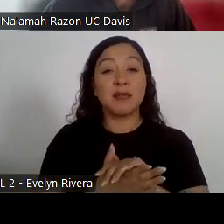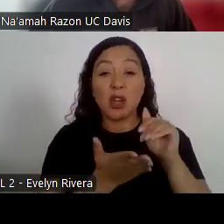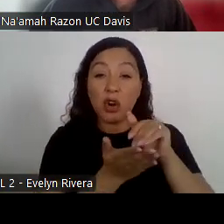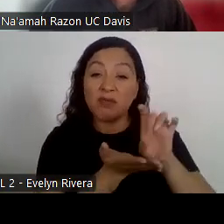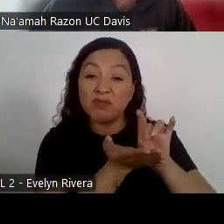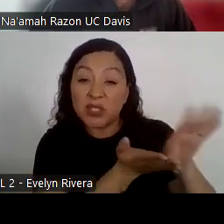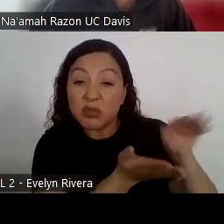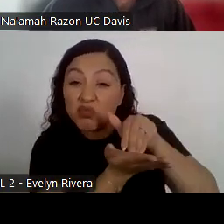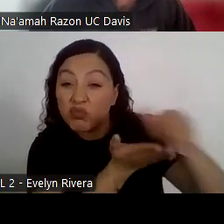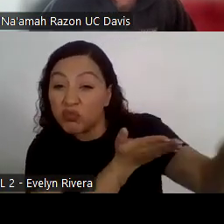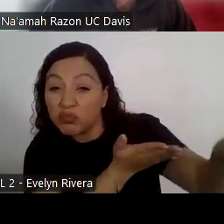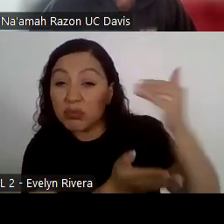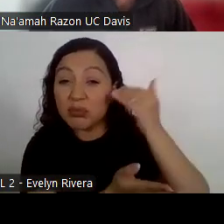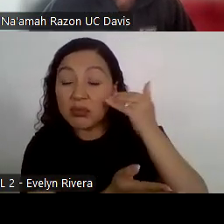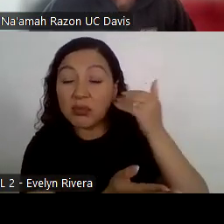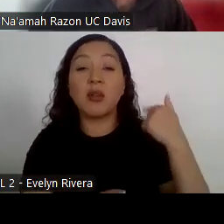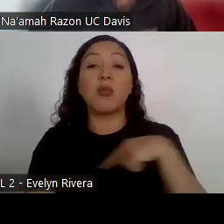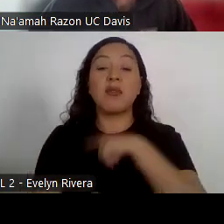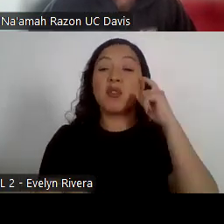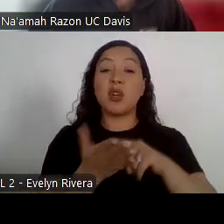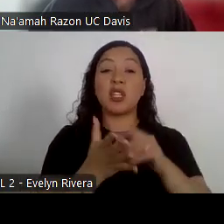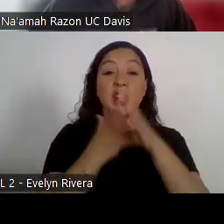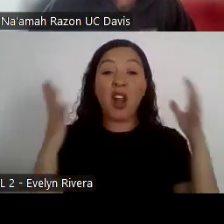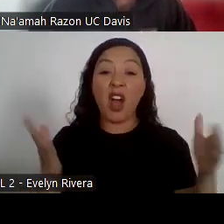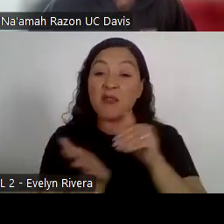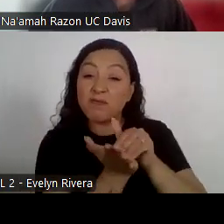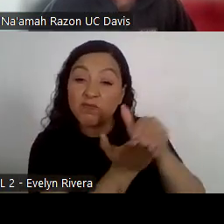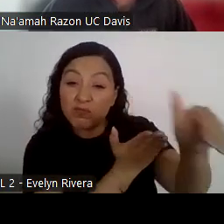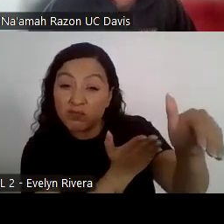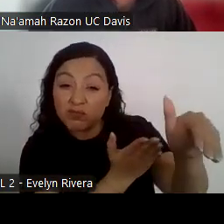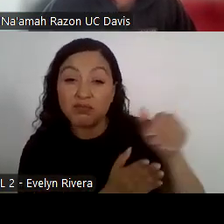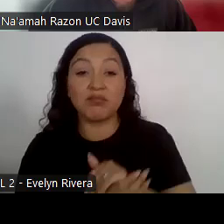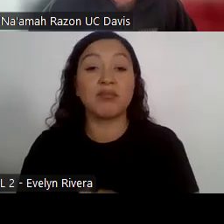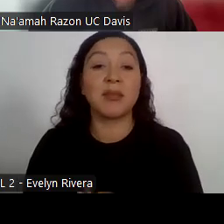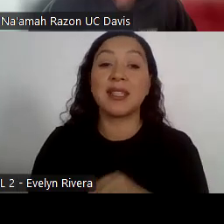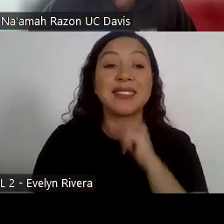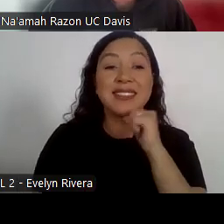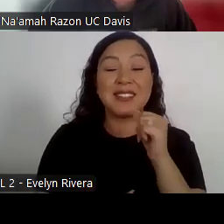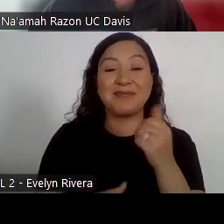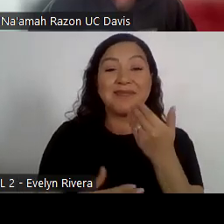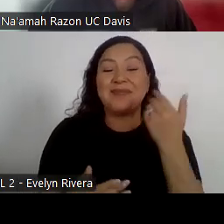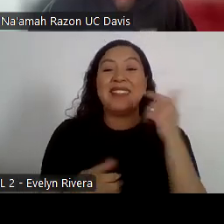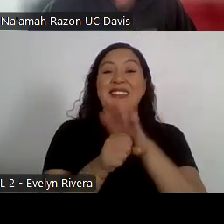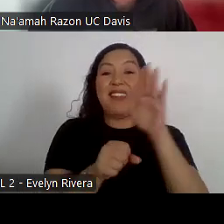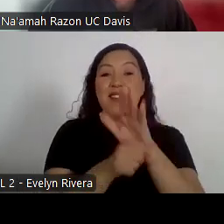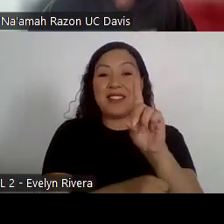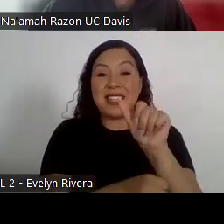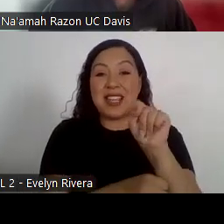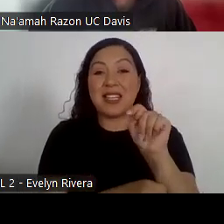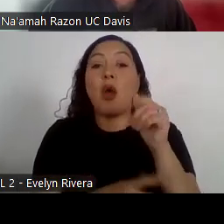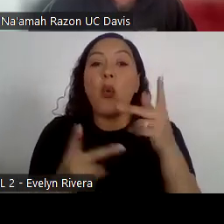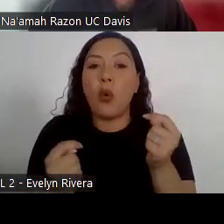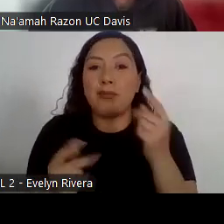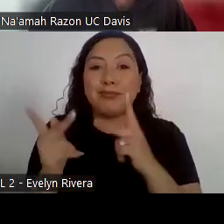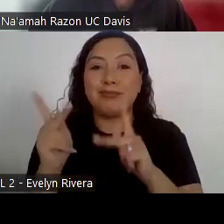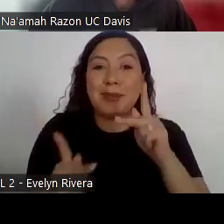theme around the invisibility of this population, and, both in the data, not having enough data, not knowing where people are, not,